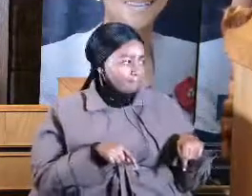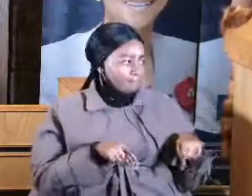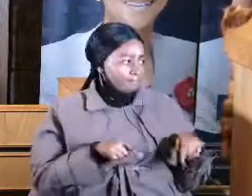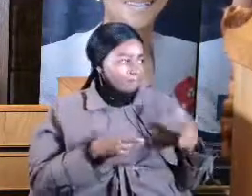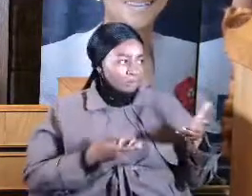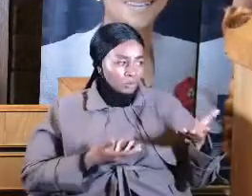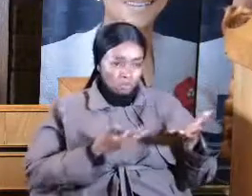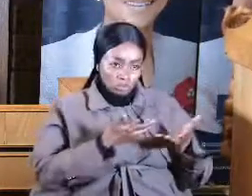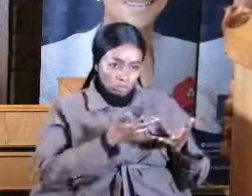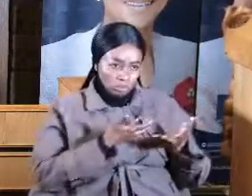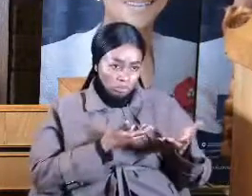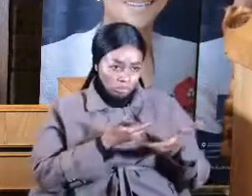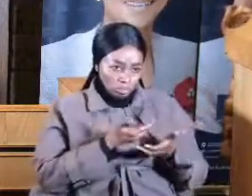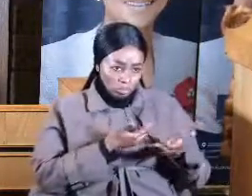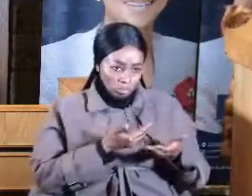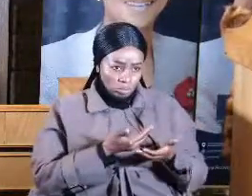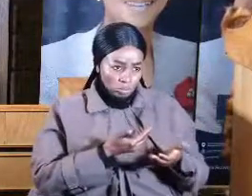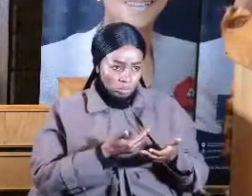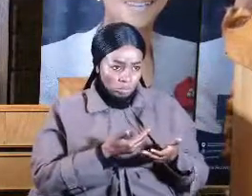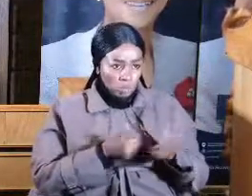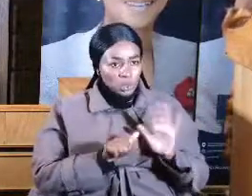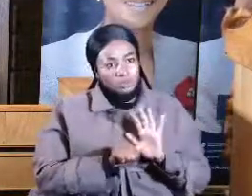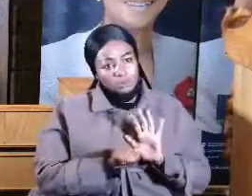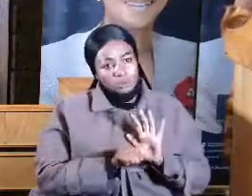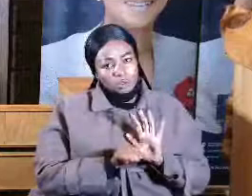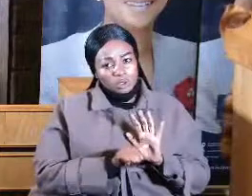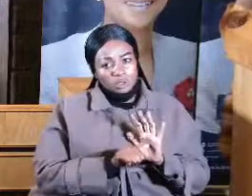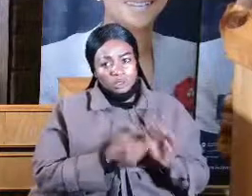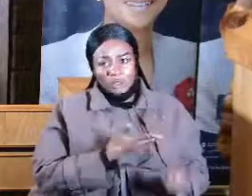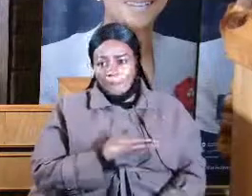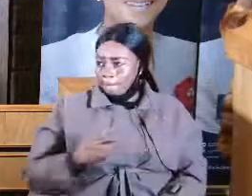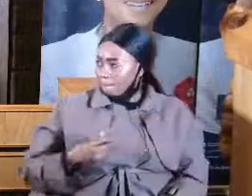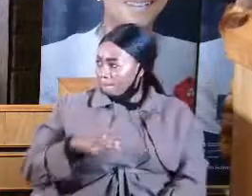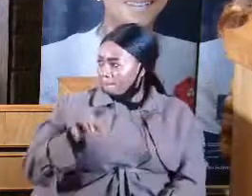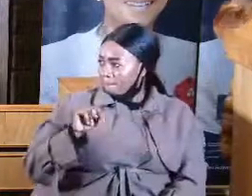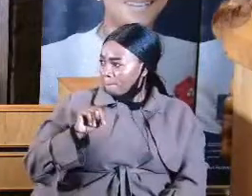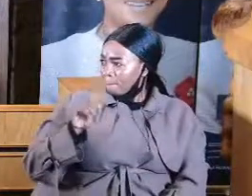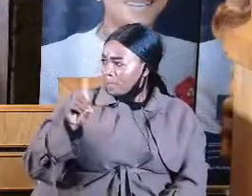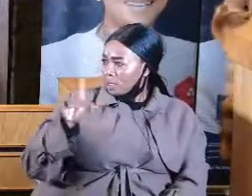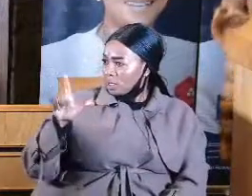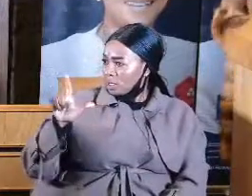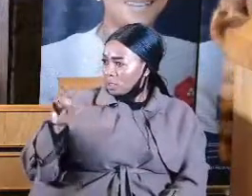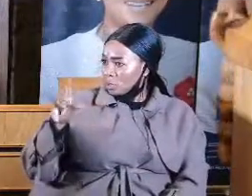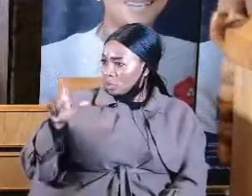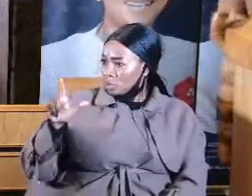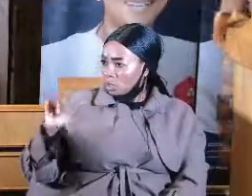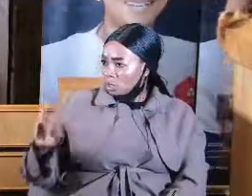to issues, engage on issues. I'm